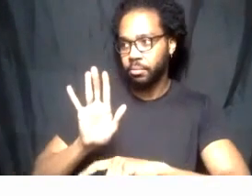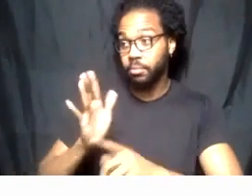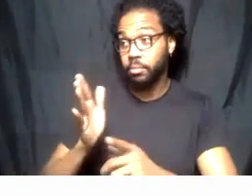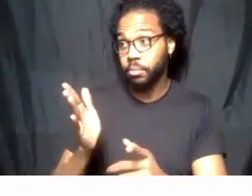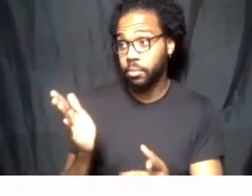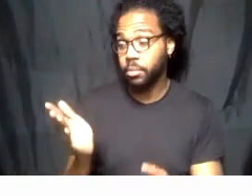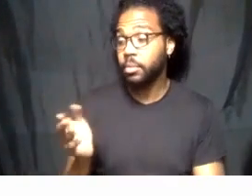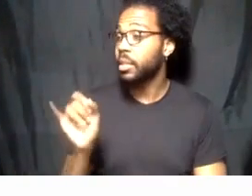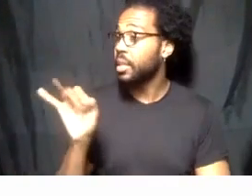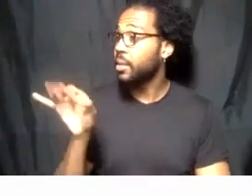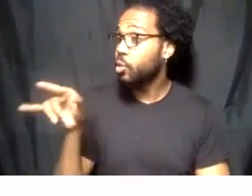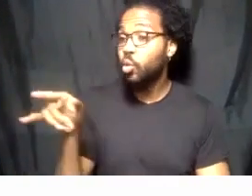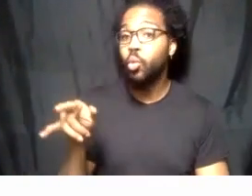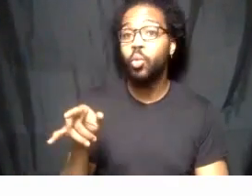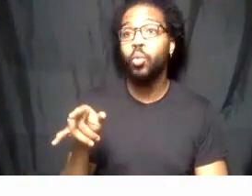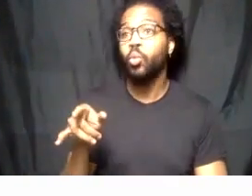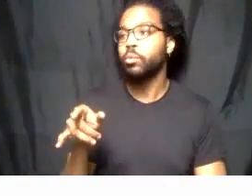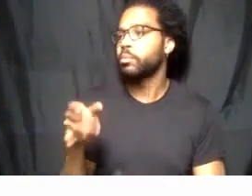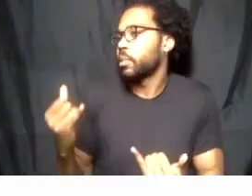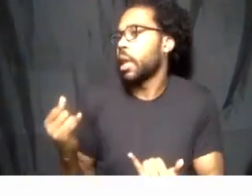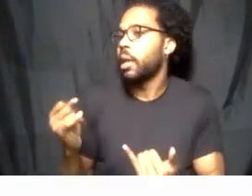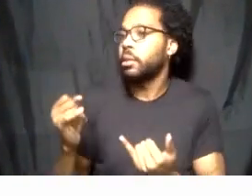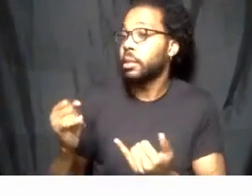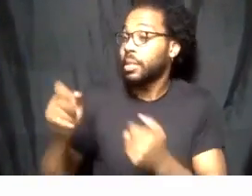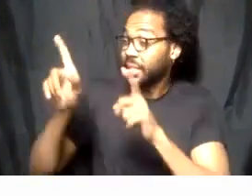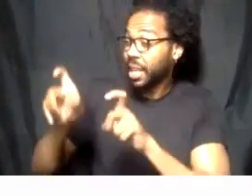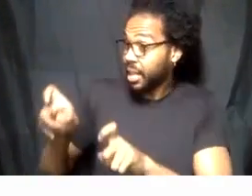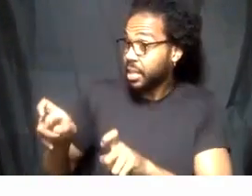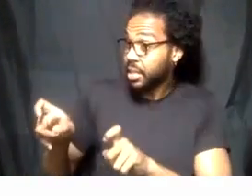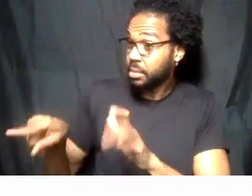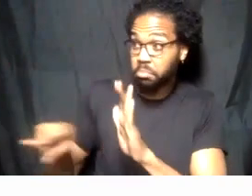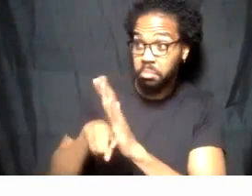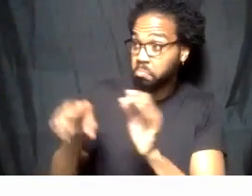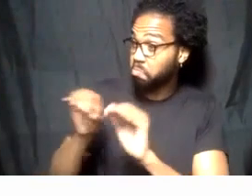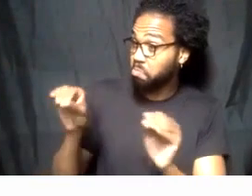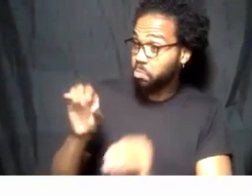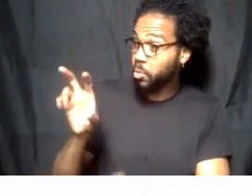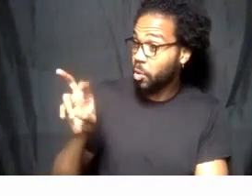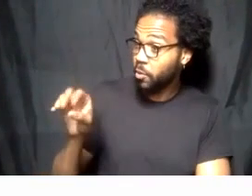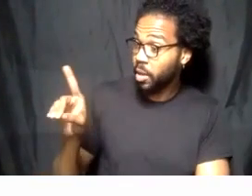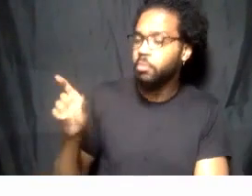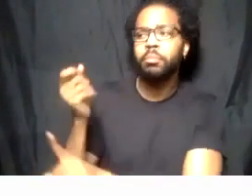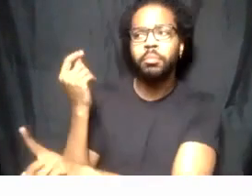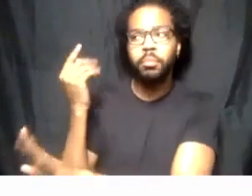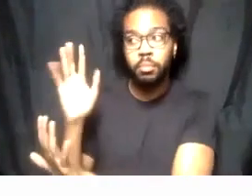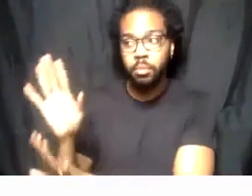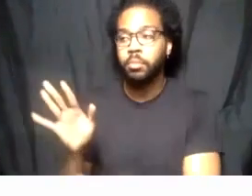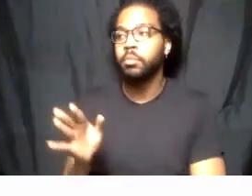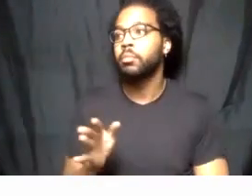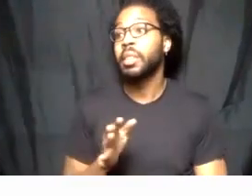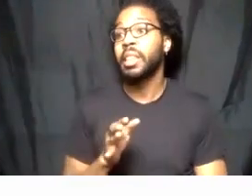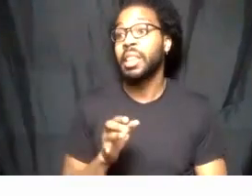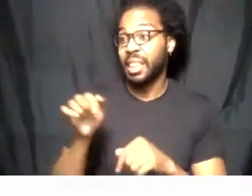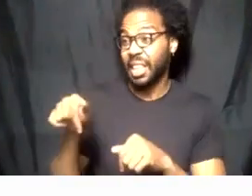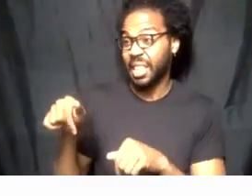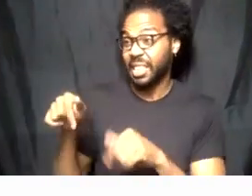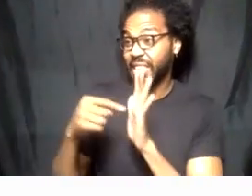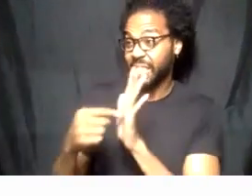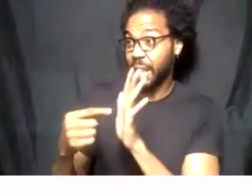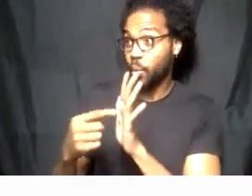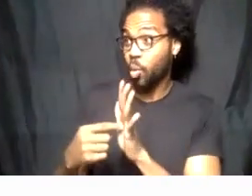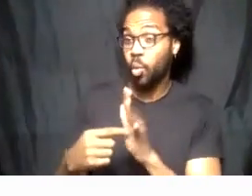If you test negative today, first of all, and these are issues that I'm repeating that have been told us by